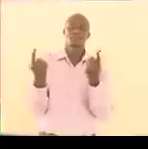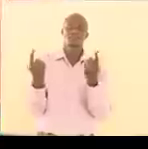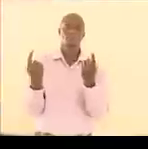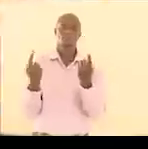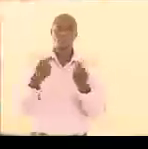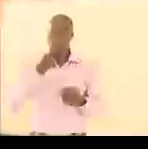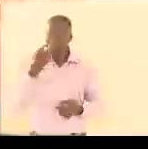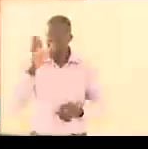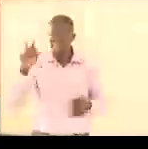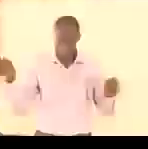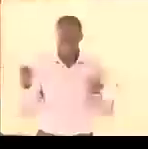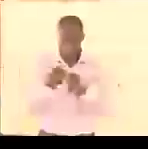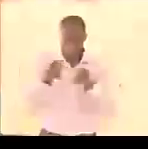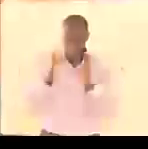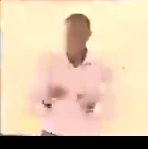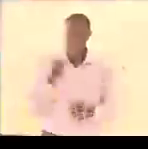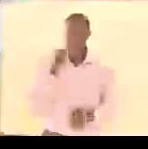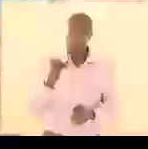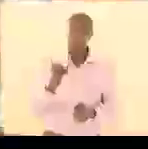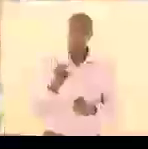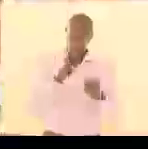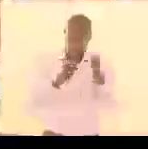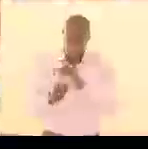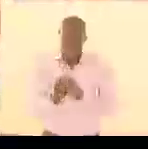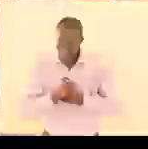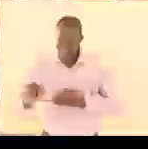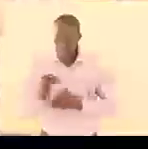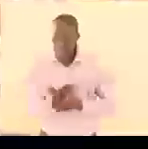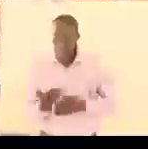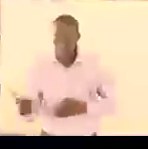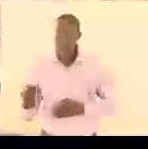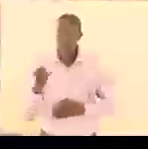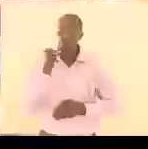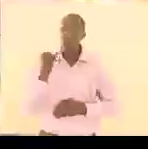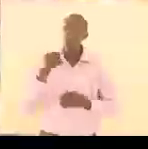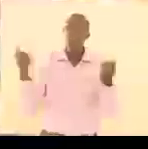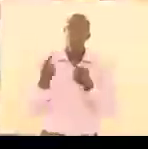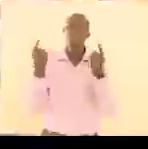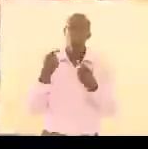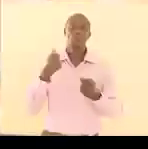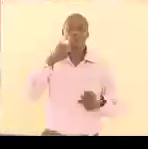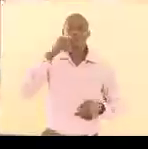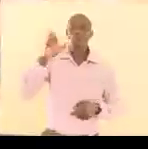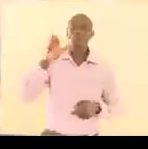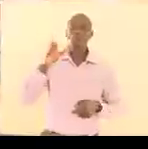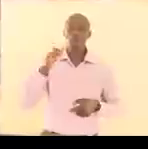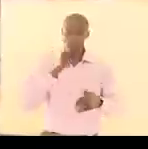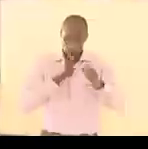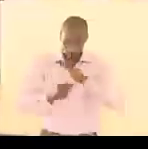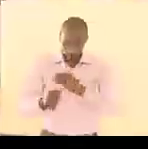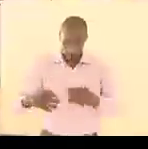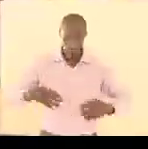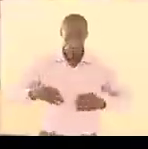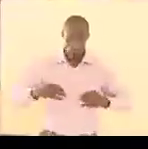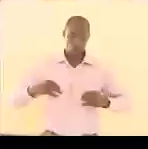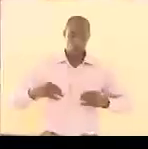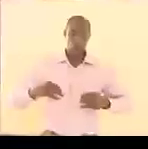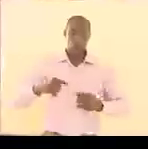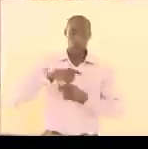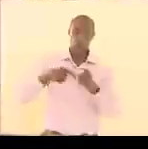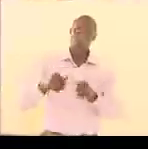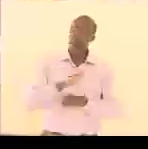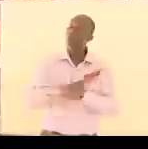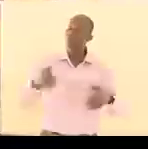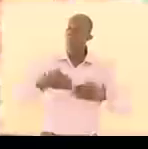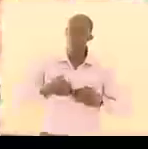Hoarding is a sin. Tell your neighbor, hoarding is a sin. Women hoarding plenty of clothes while others